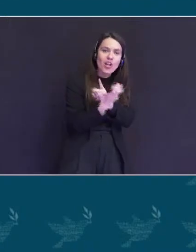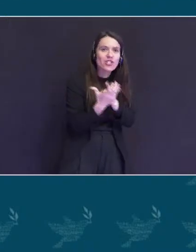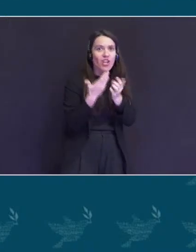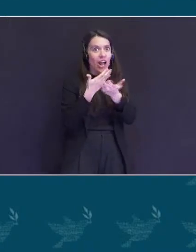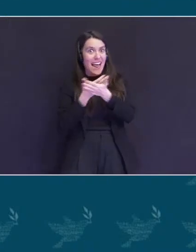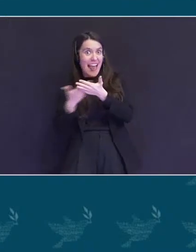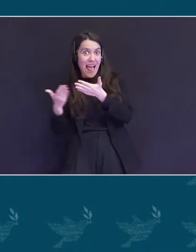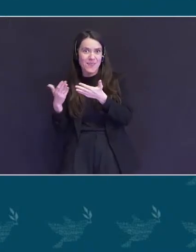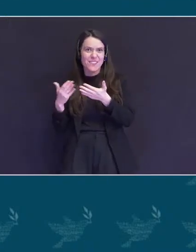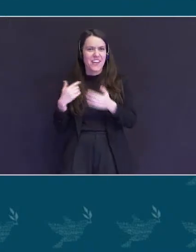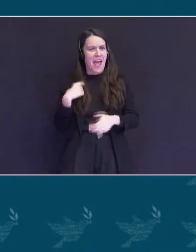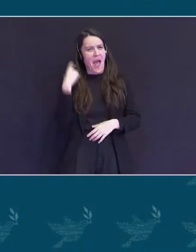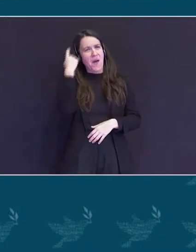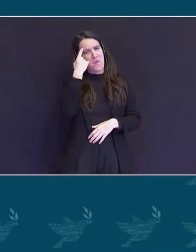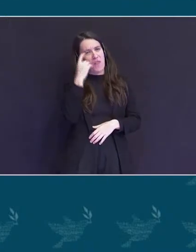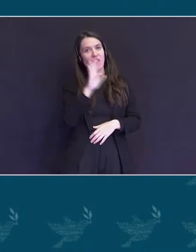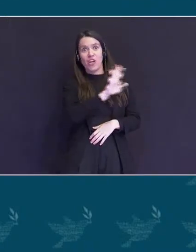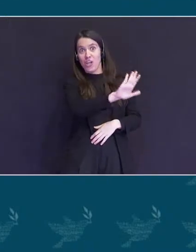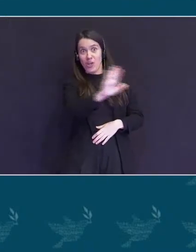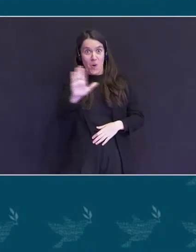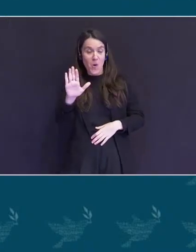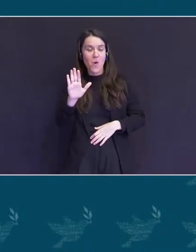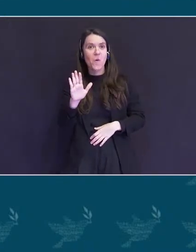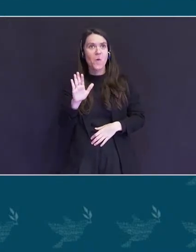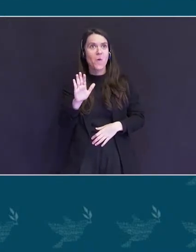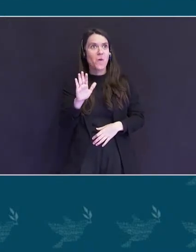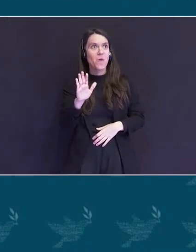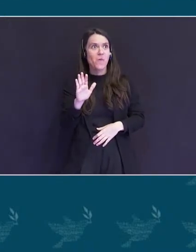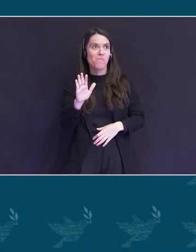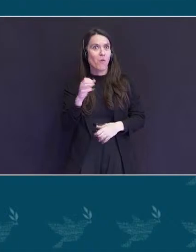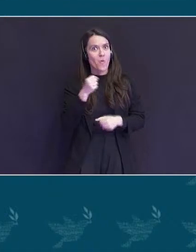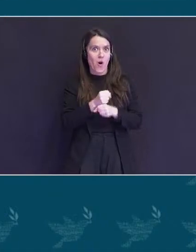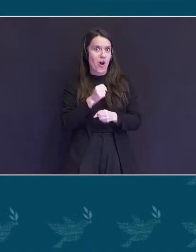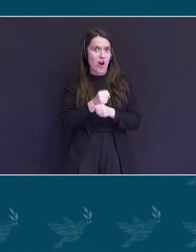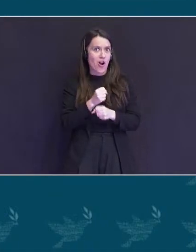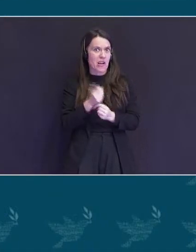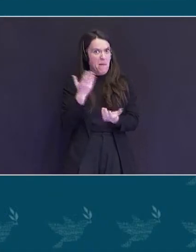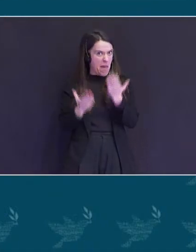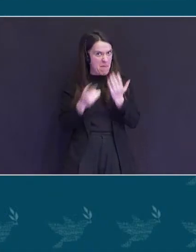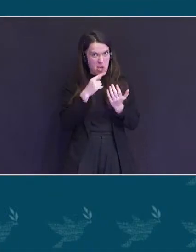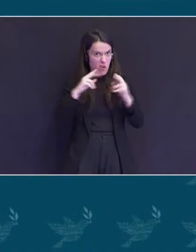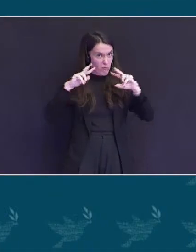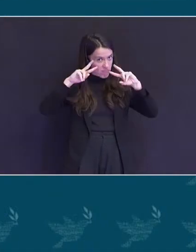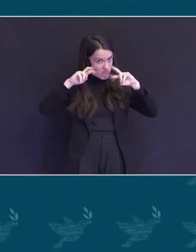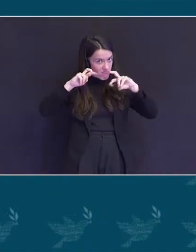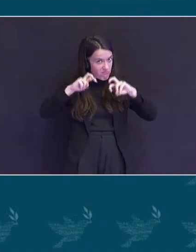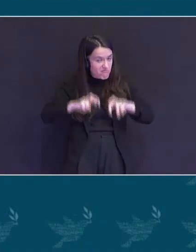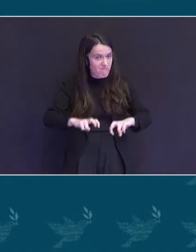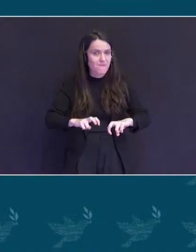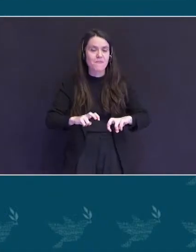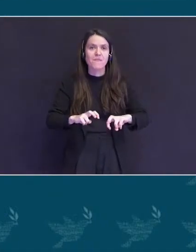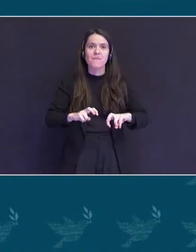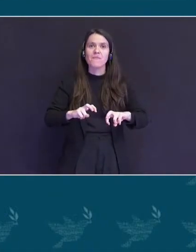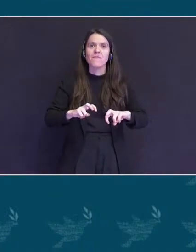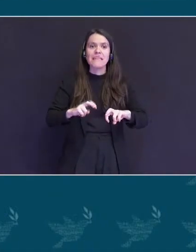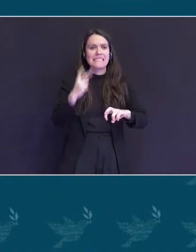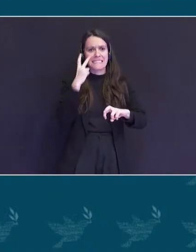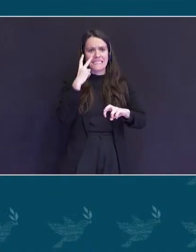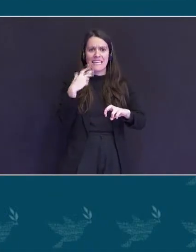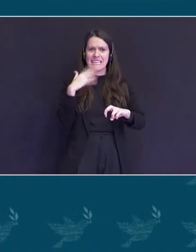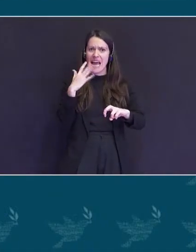language. And I'm wondering, in your practice, have you perhaps started seeing that there is a